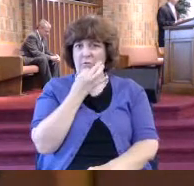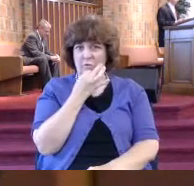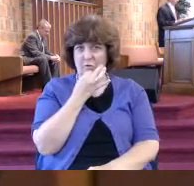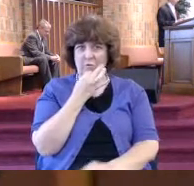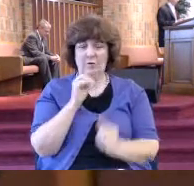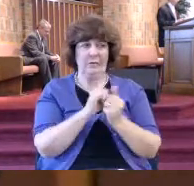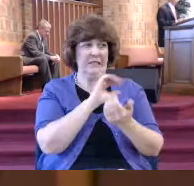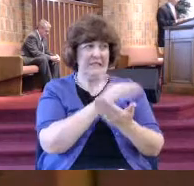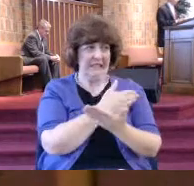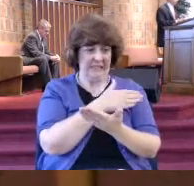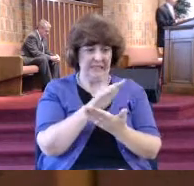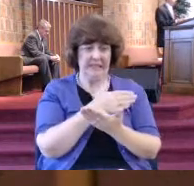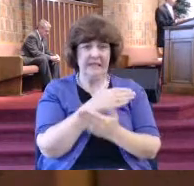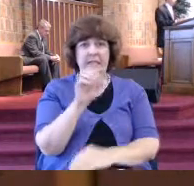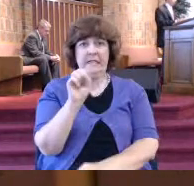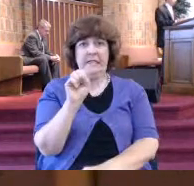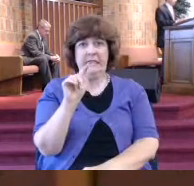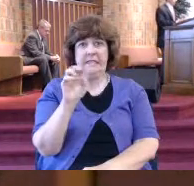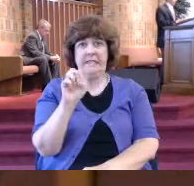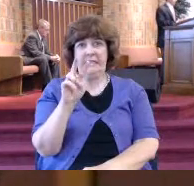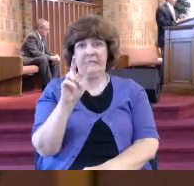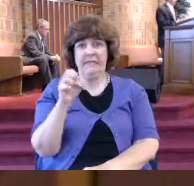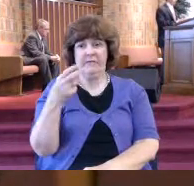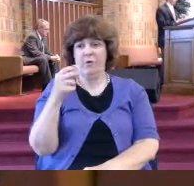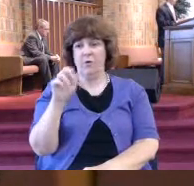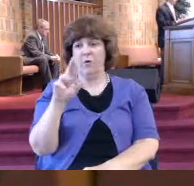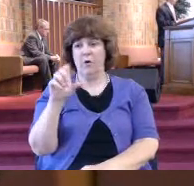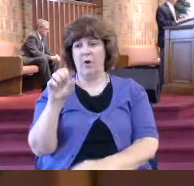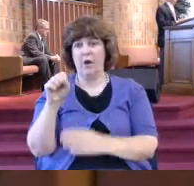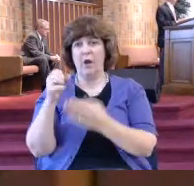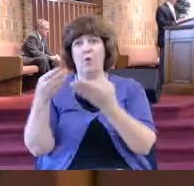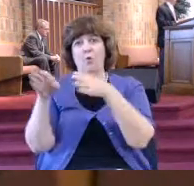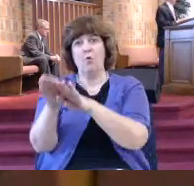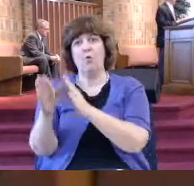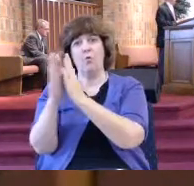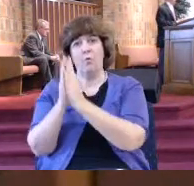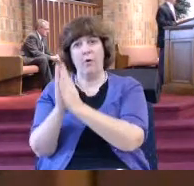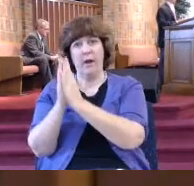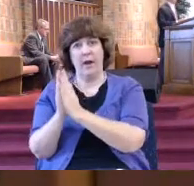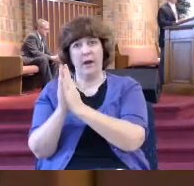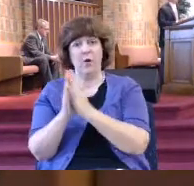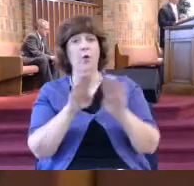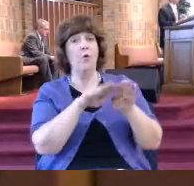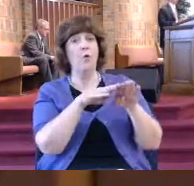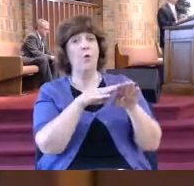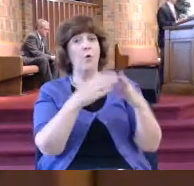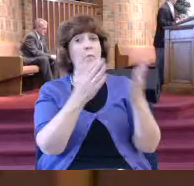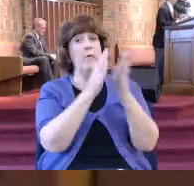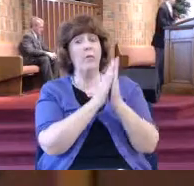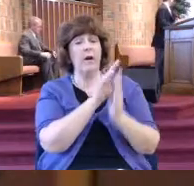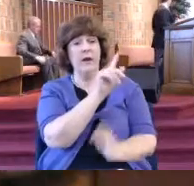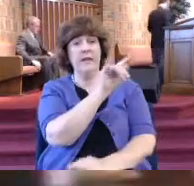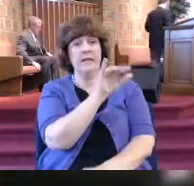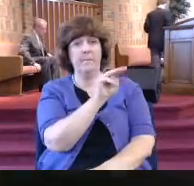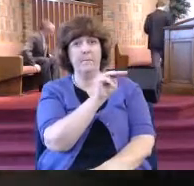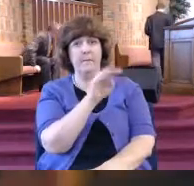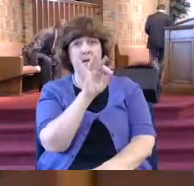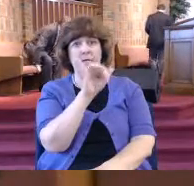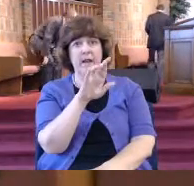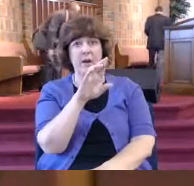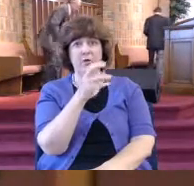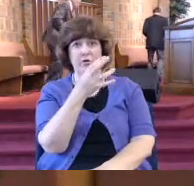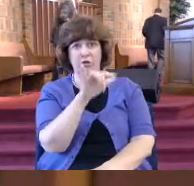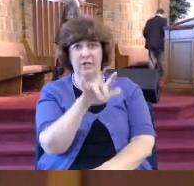153. Steve Harless will have our closing prayer. But to open up service this morning, Tim Fairchild will lead us in an opening prayer.